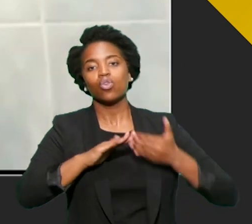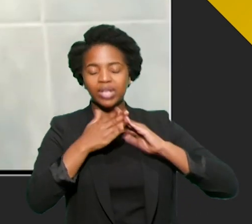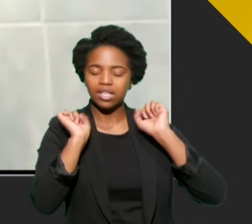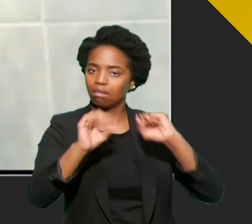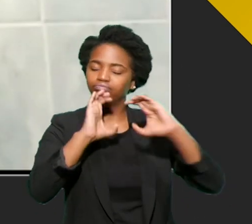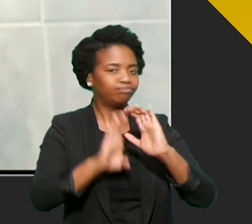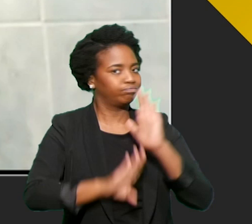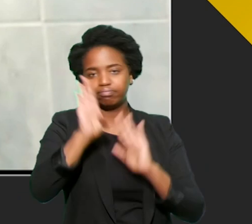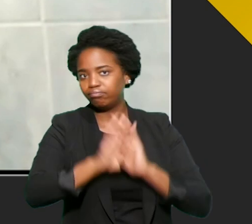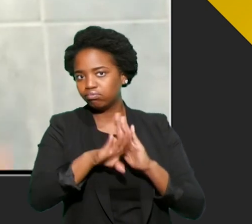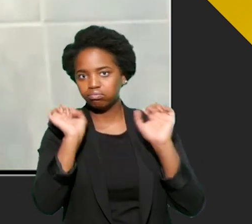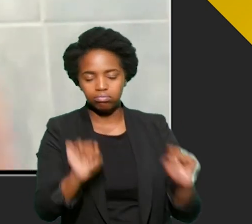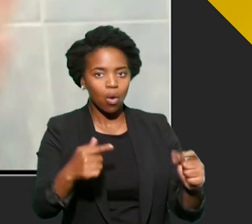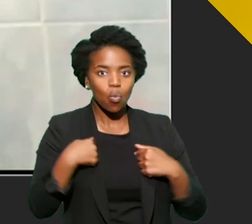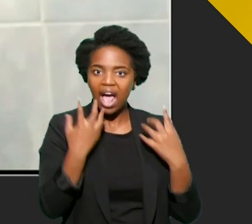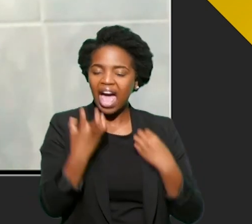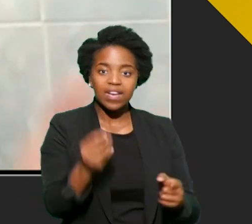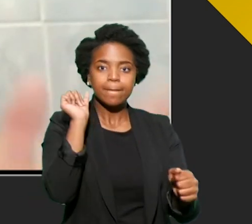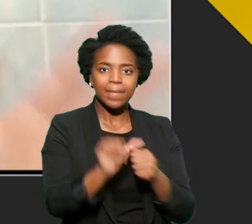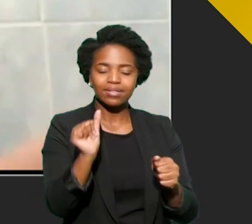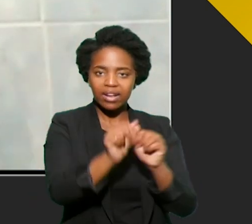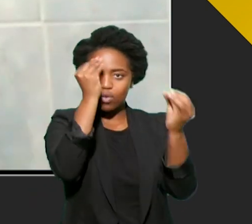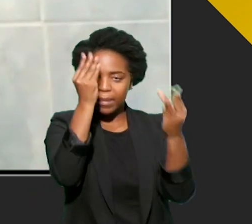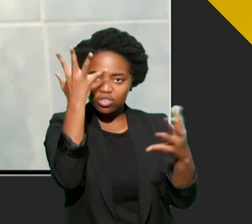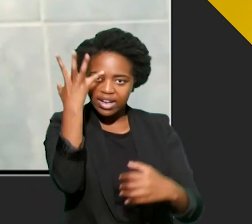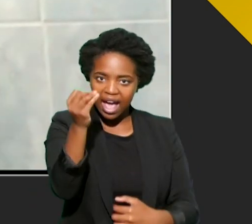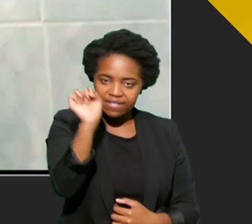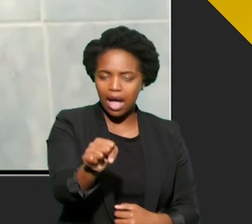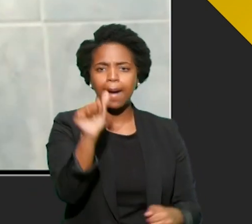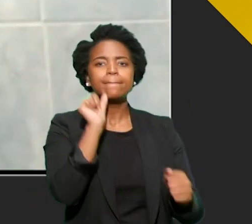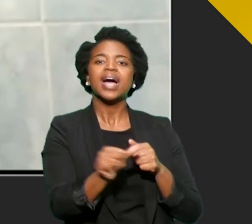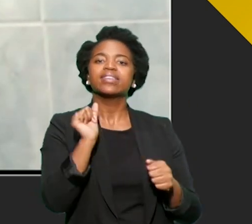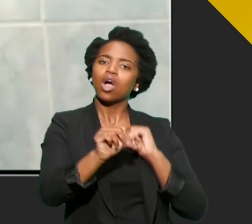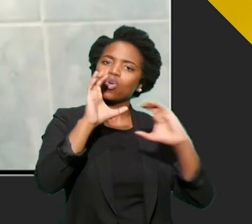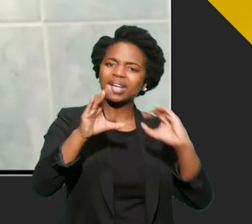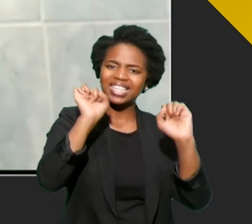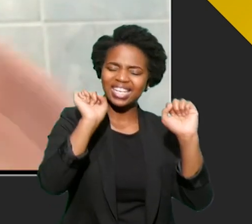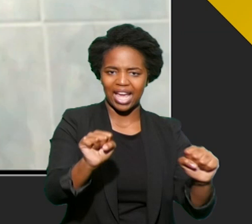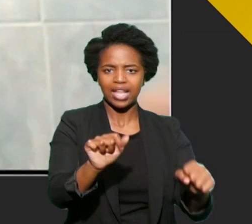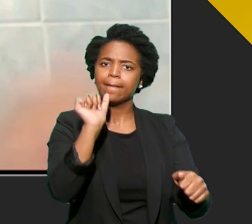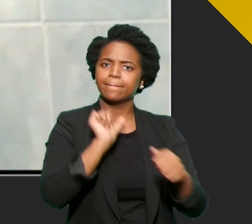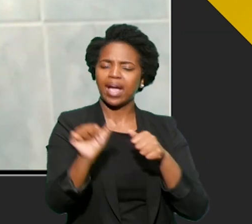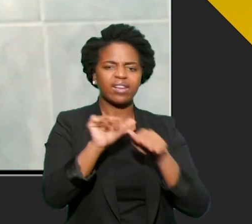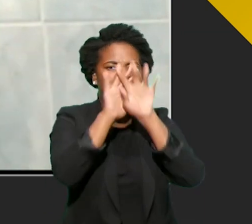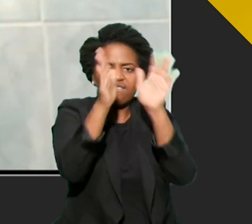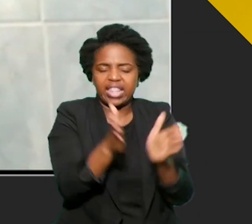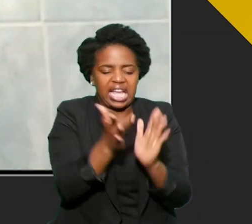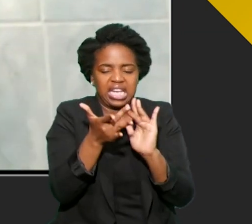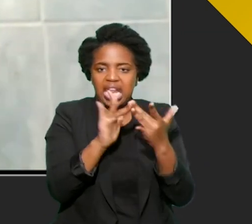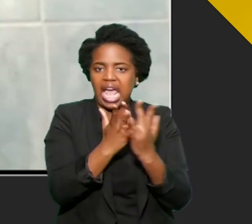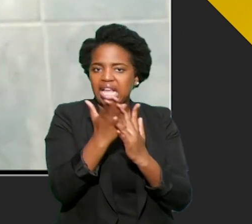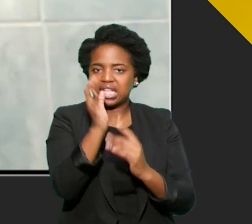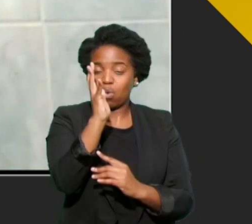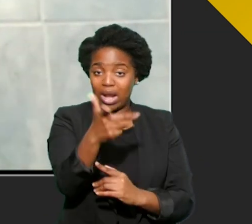It will definitely allow us to have better information, better communication, and better overall internet